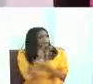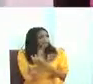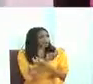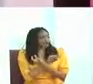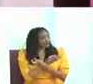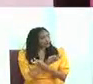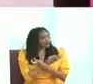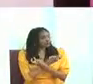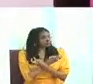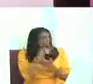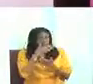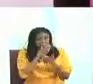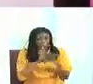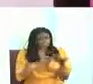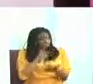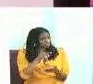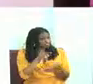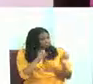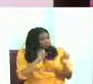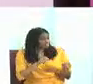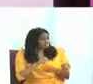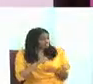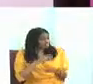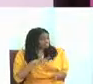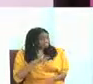And some of you in here can relate to that.